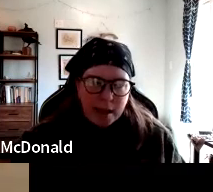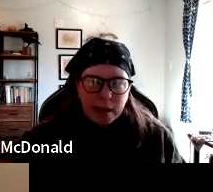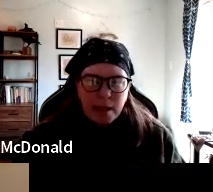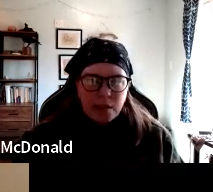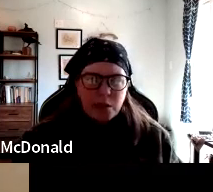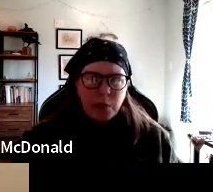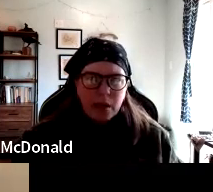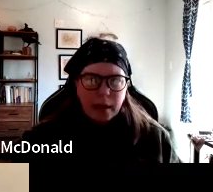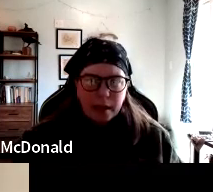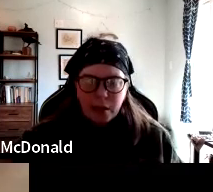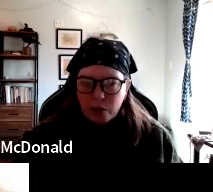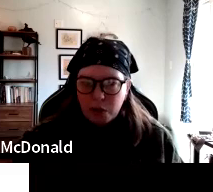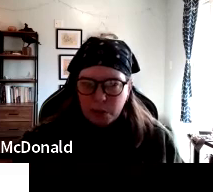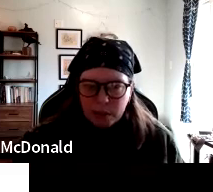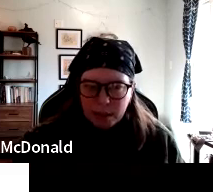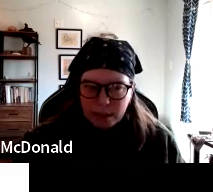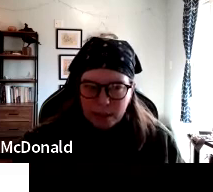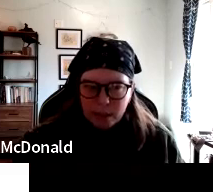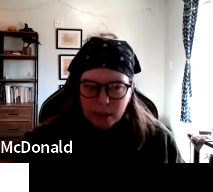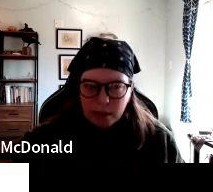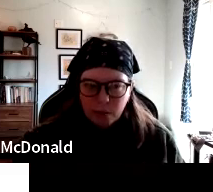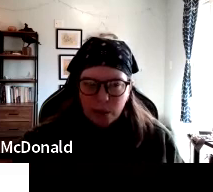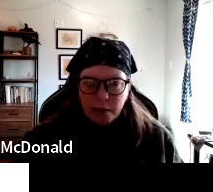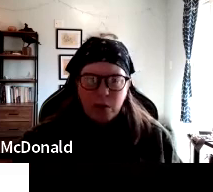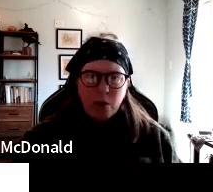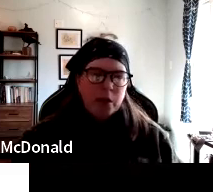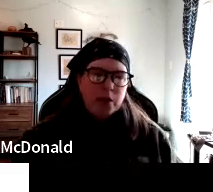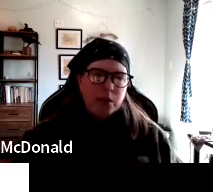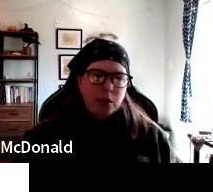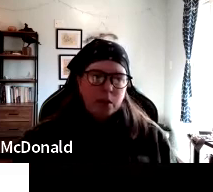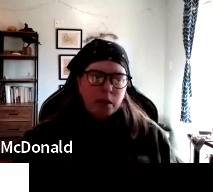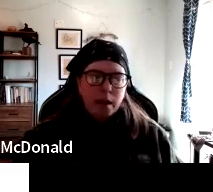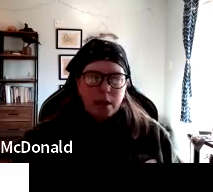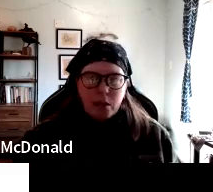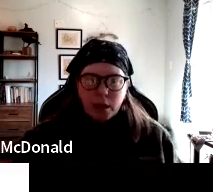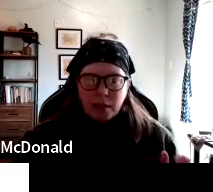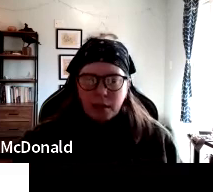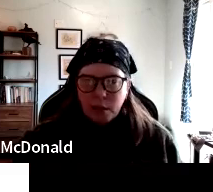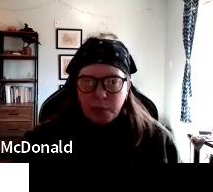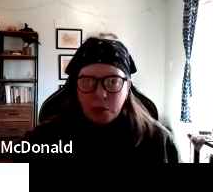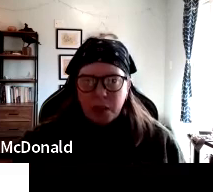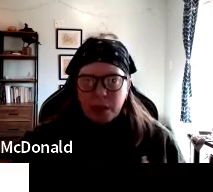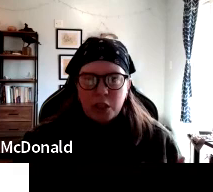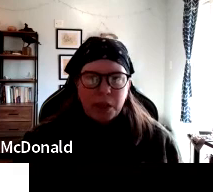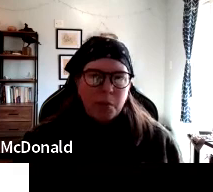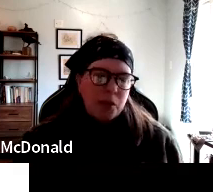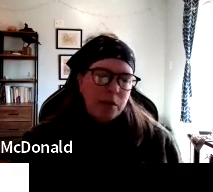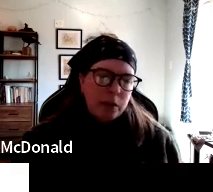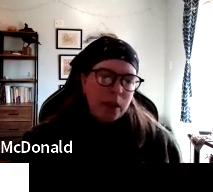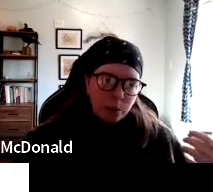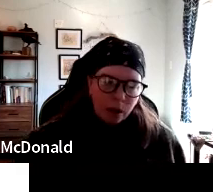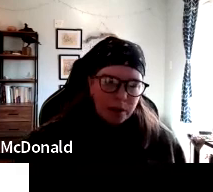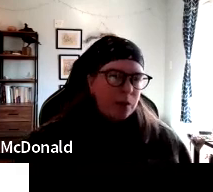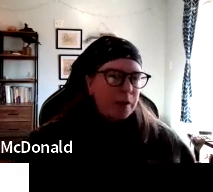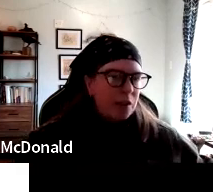does that yeast smell like? Can you smell anything? What do you notice? In just a little bit, when the experiment's